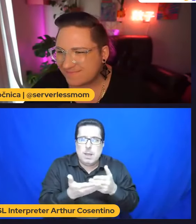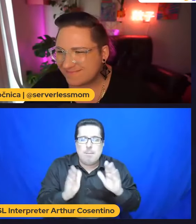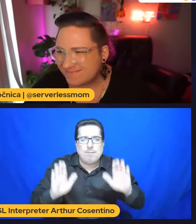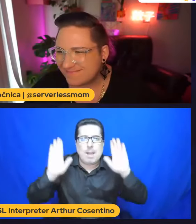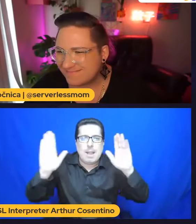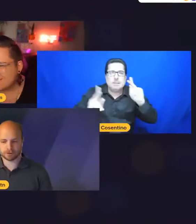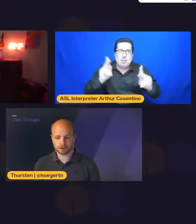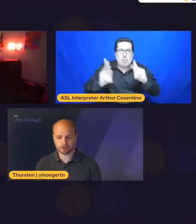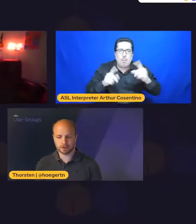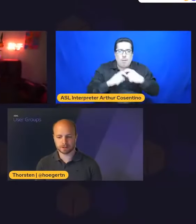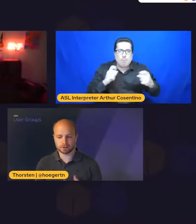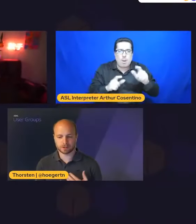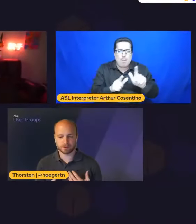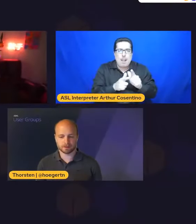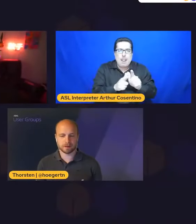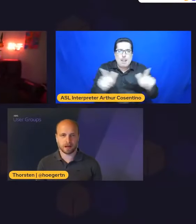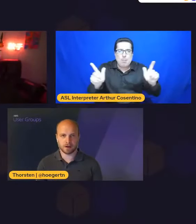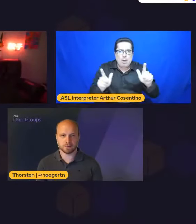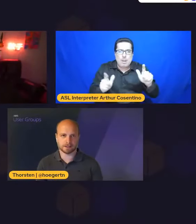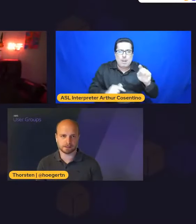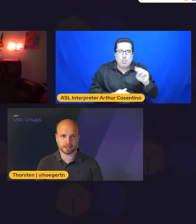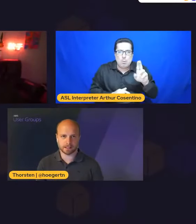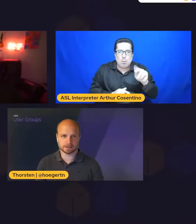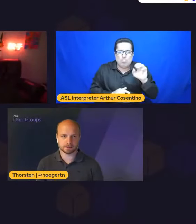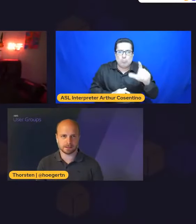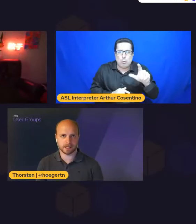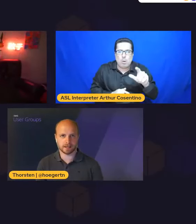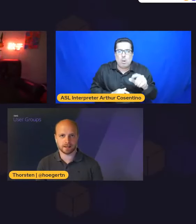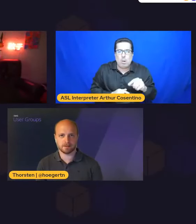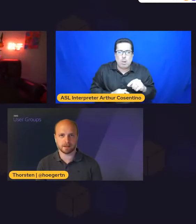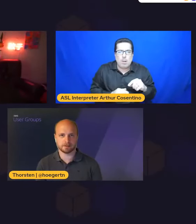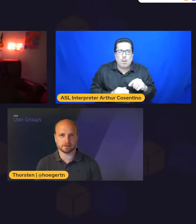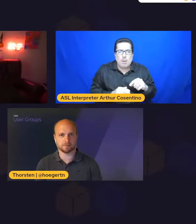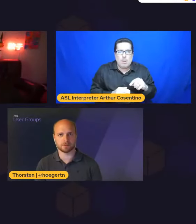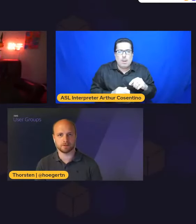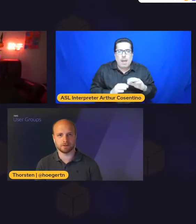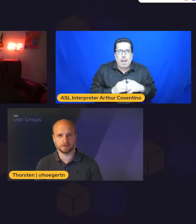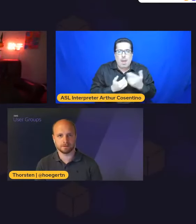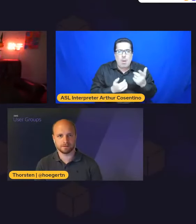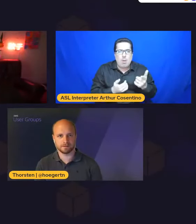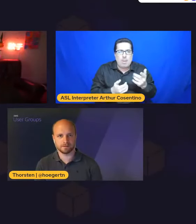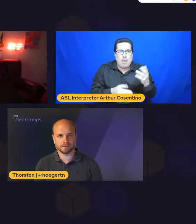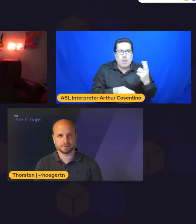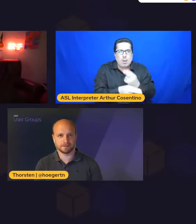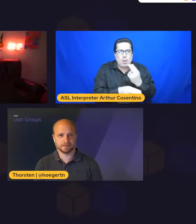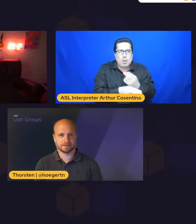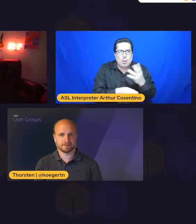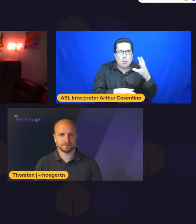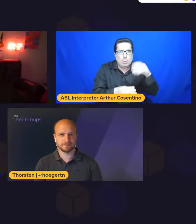people from Liberty Mutual talking about how they scale CDK in their company.